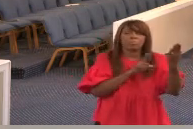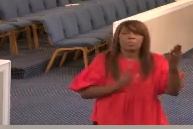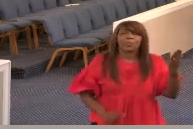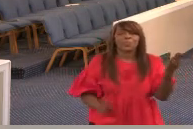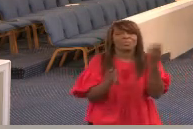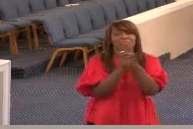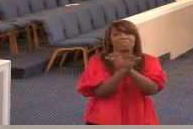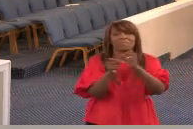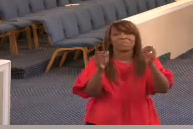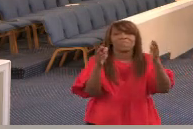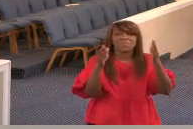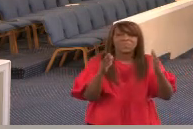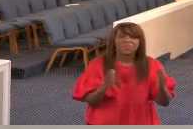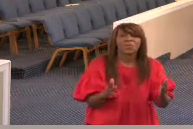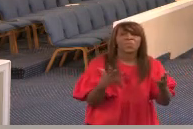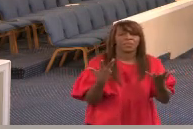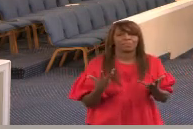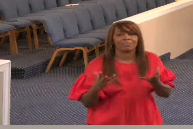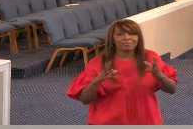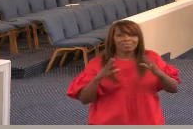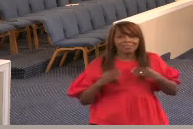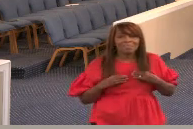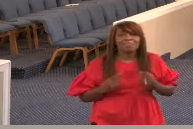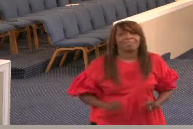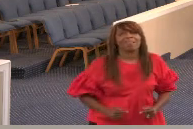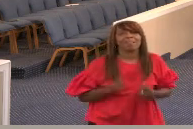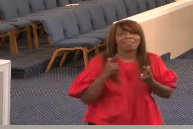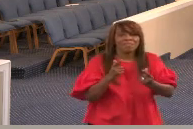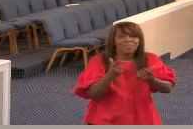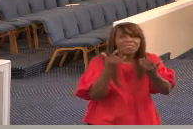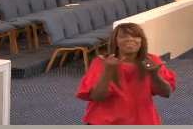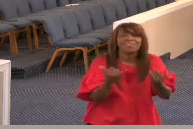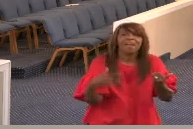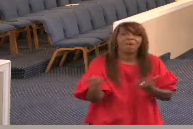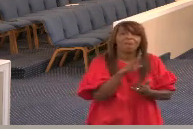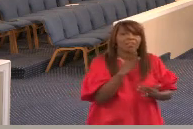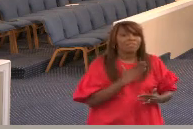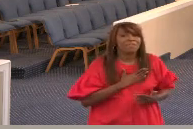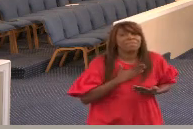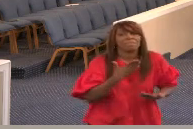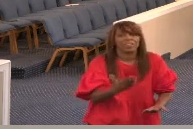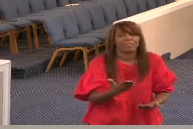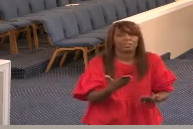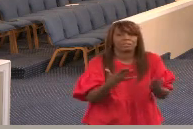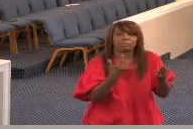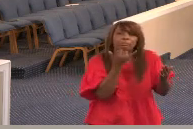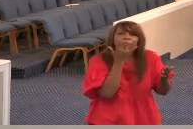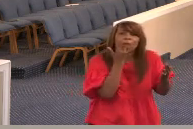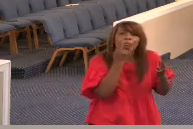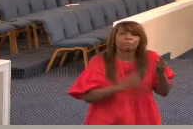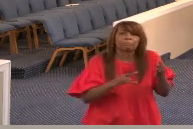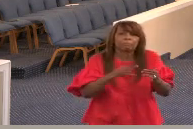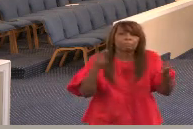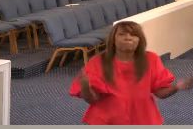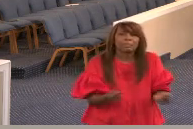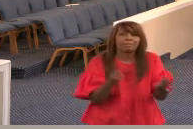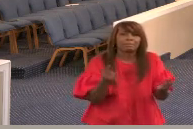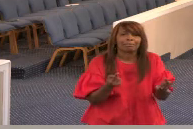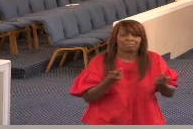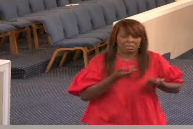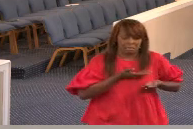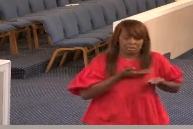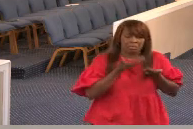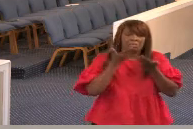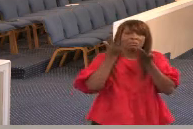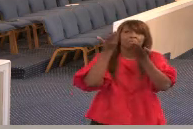Savior. Come into my life. I confess my sins. I turn it all over to you.